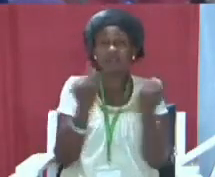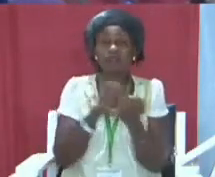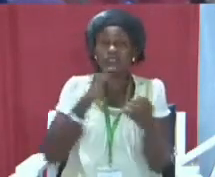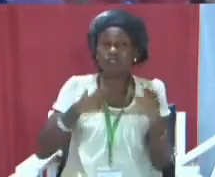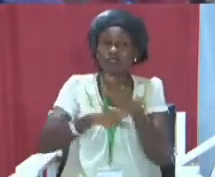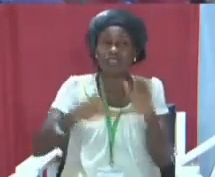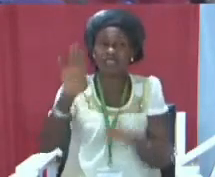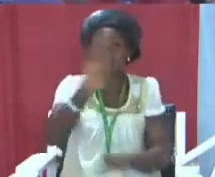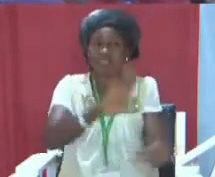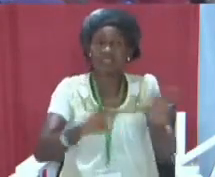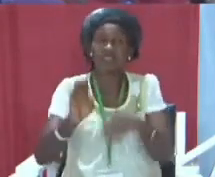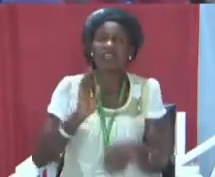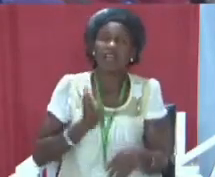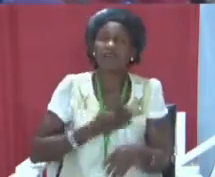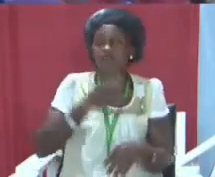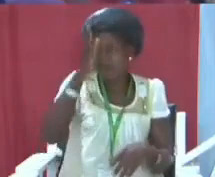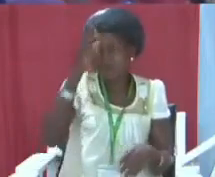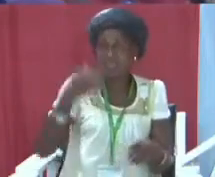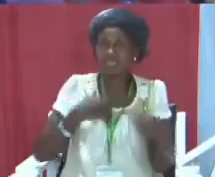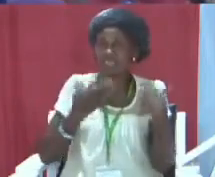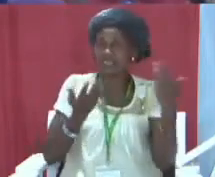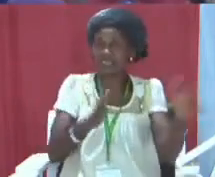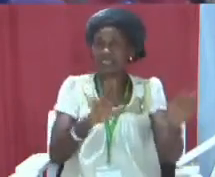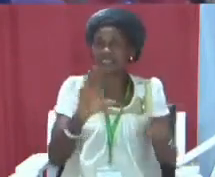siege. Our father has died.